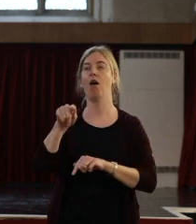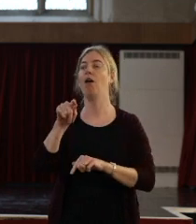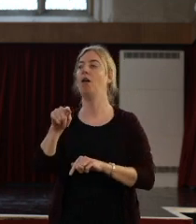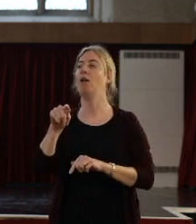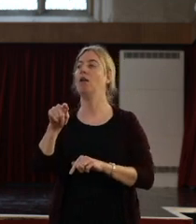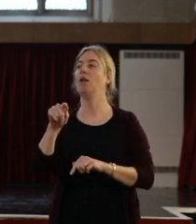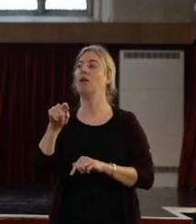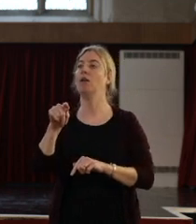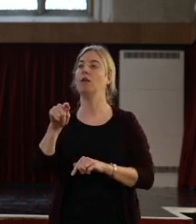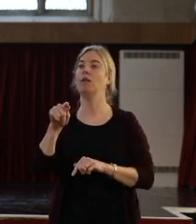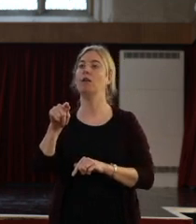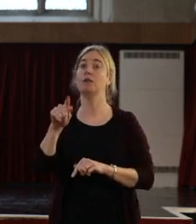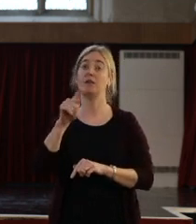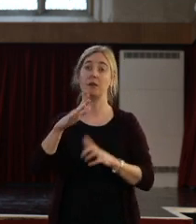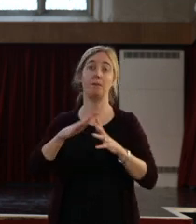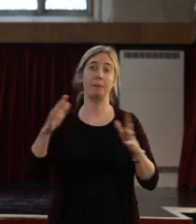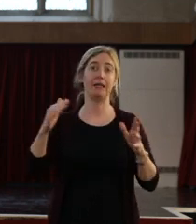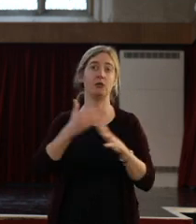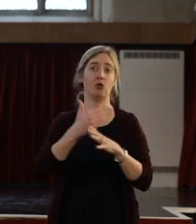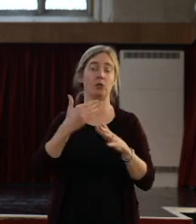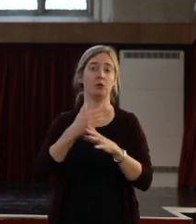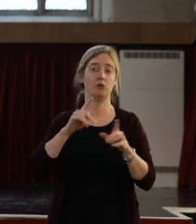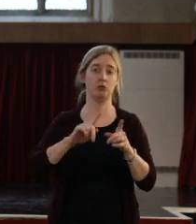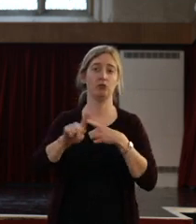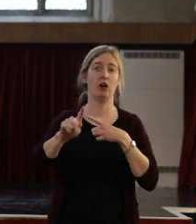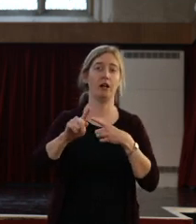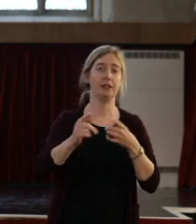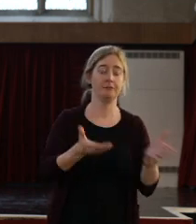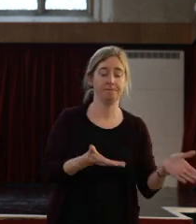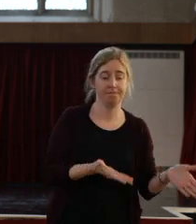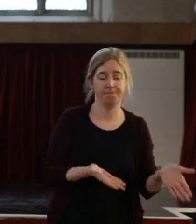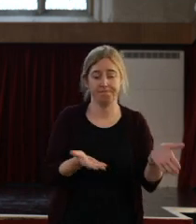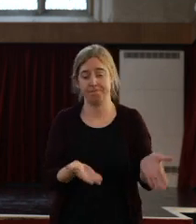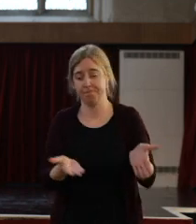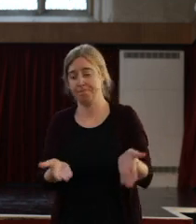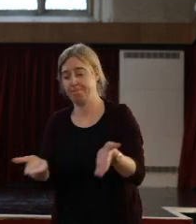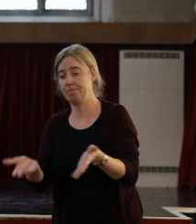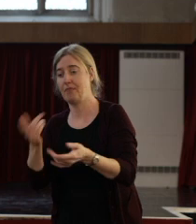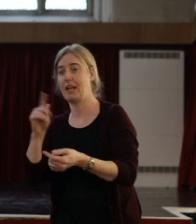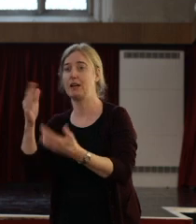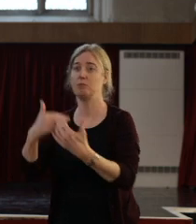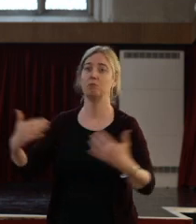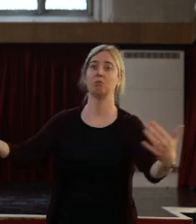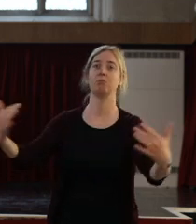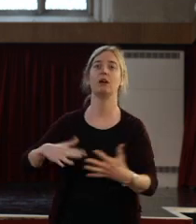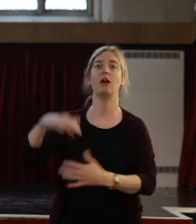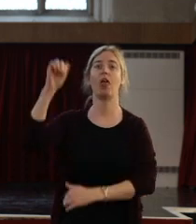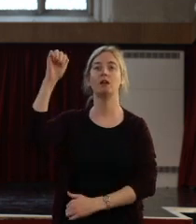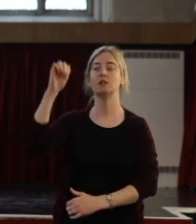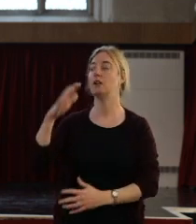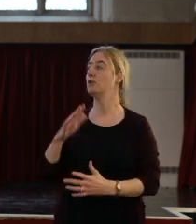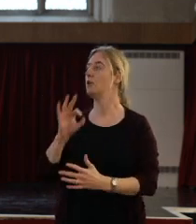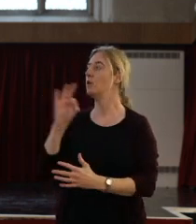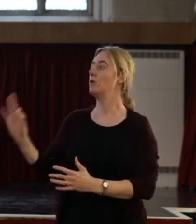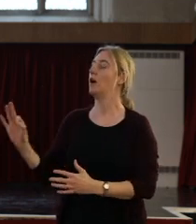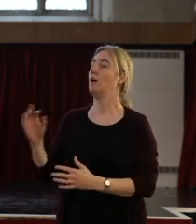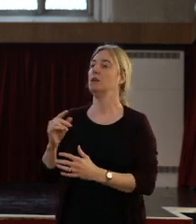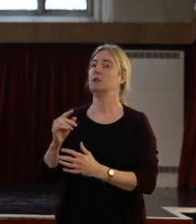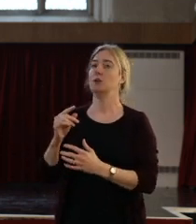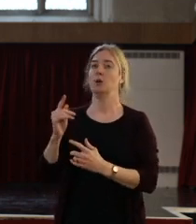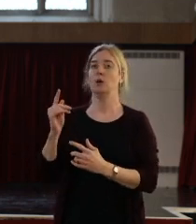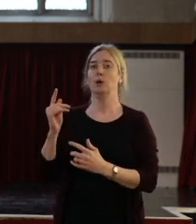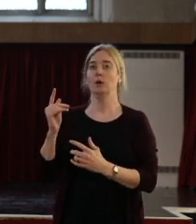And so that's a big task for us to do that. And I'd like a little bit more reflection, if I may, about